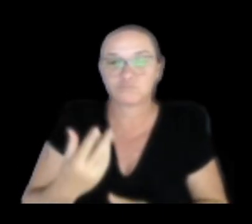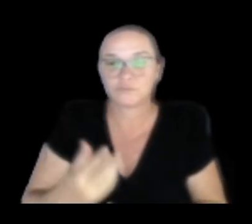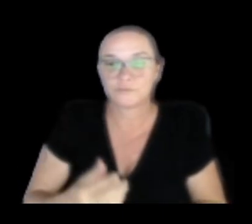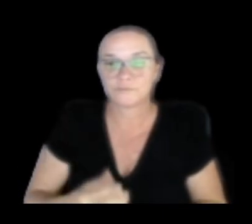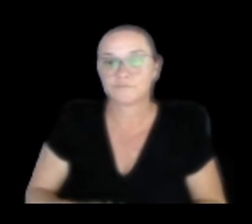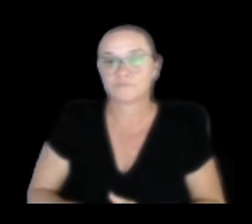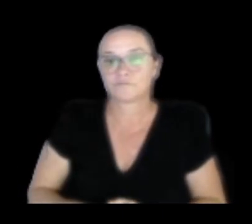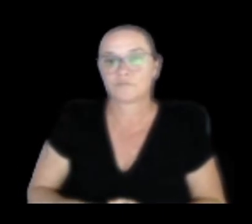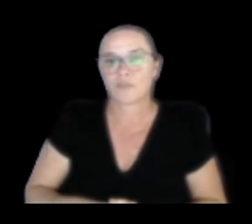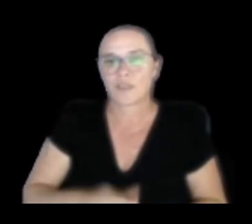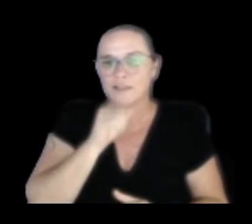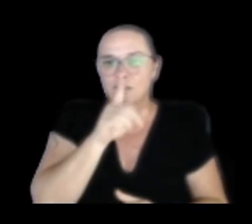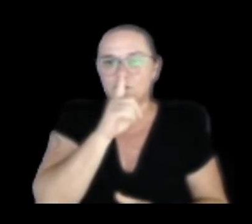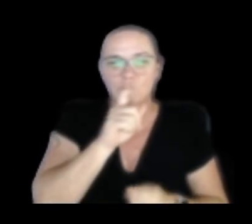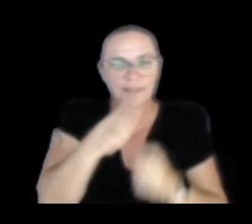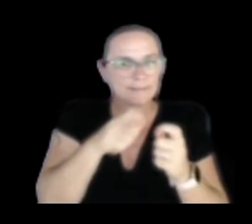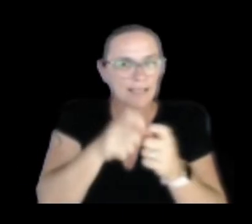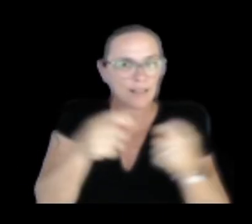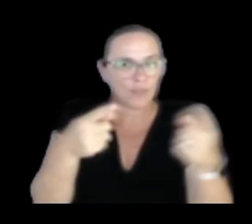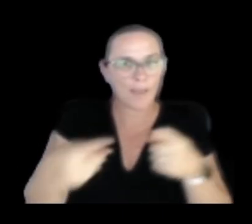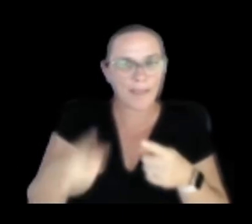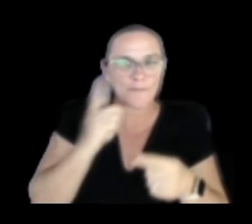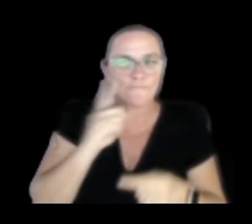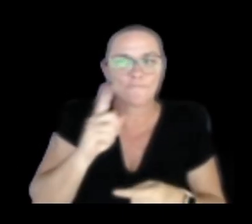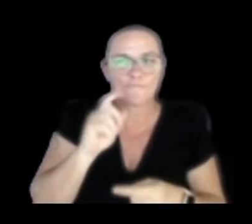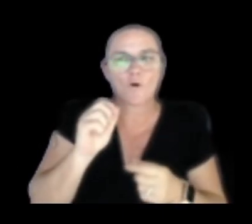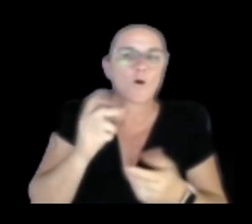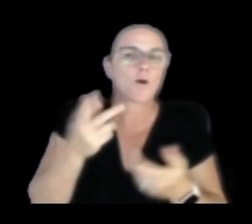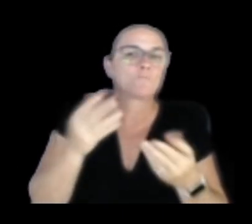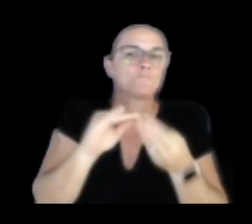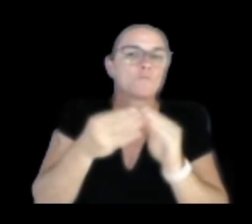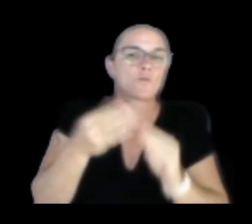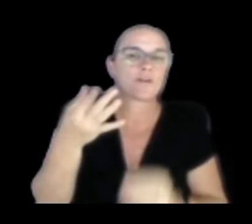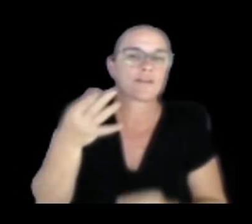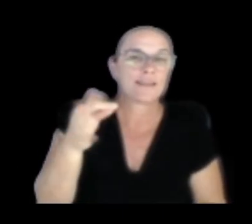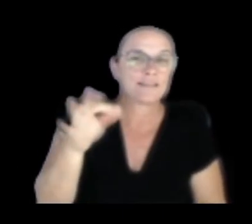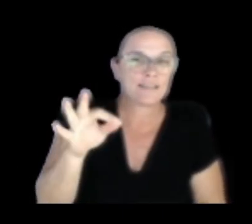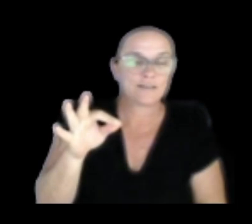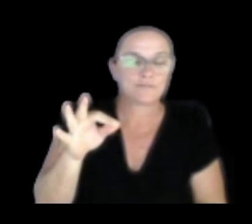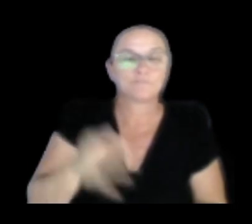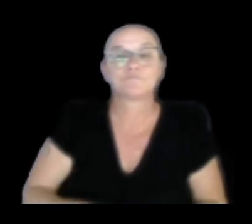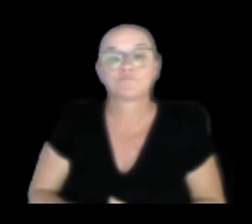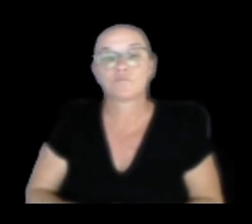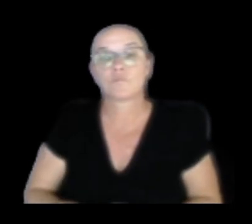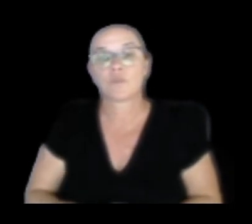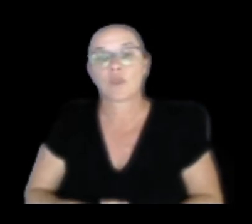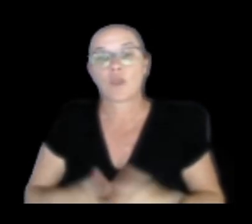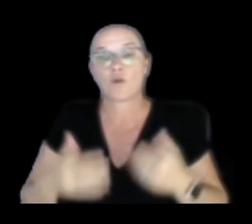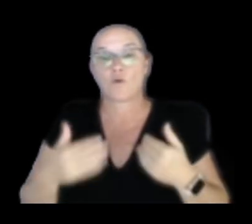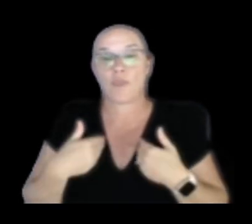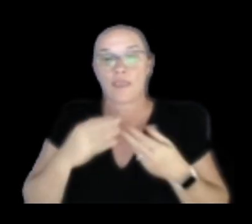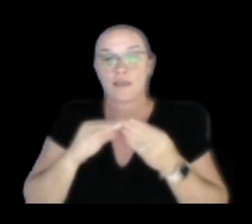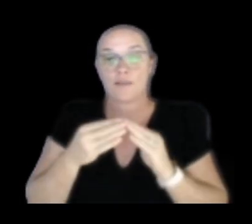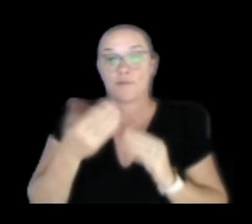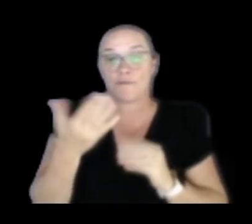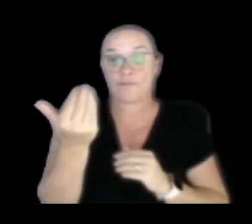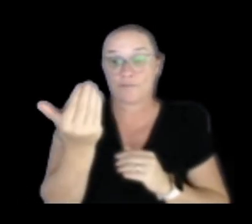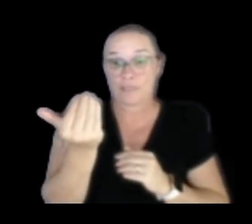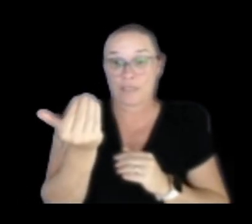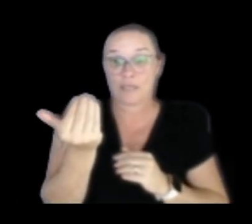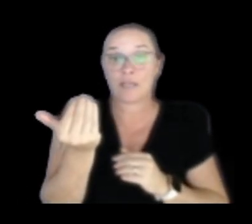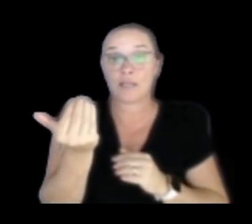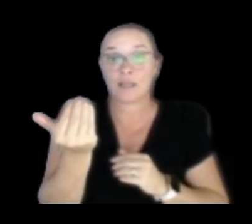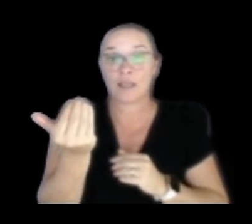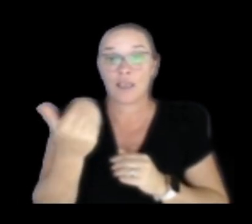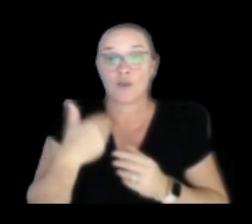it's uncertain exactly what will manifest for episode 19. We had in episode 15 over 100 of these